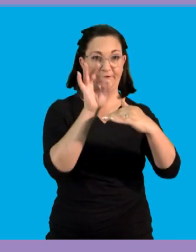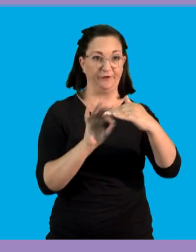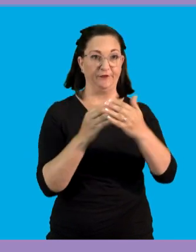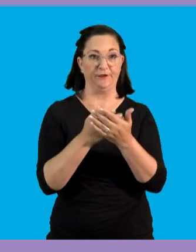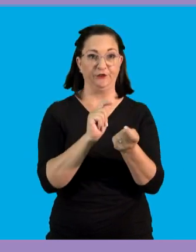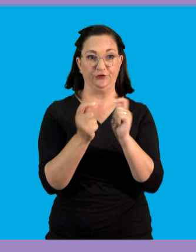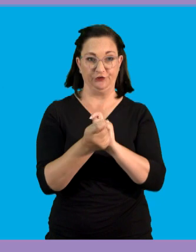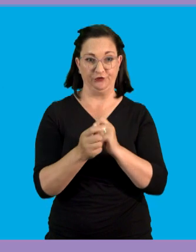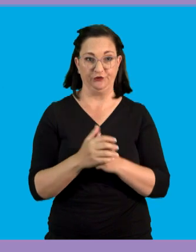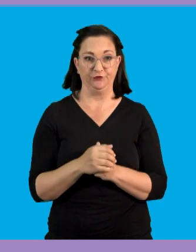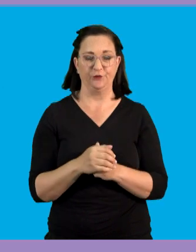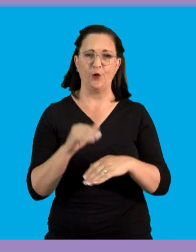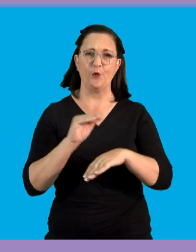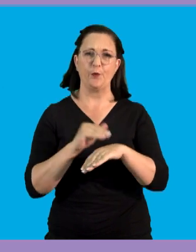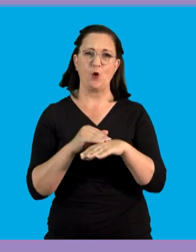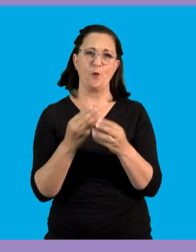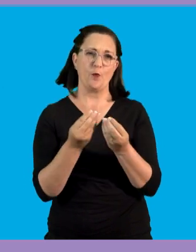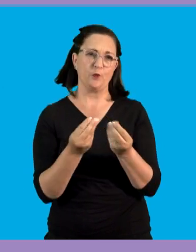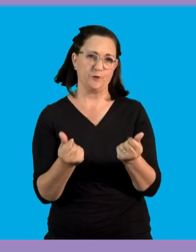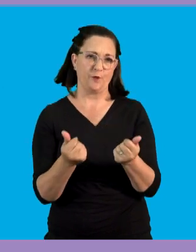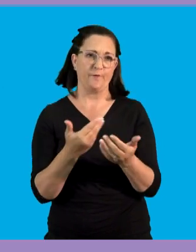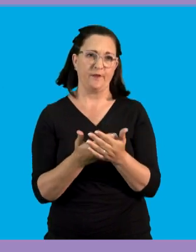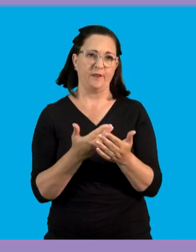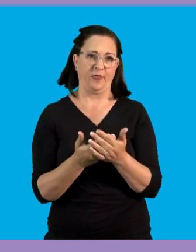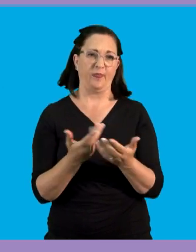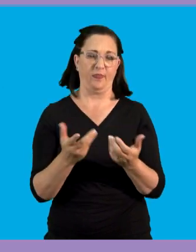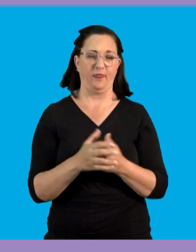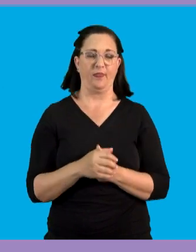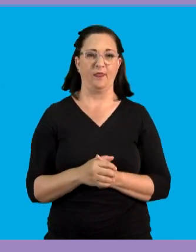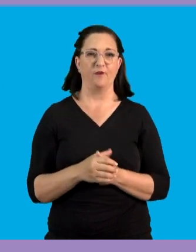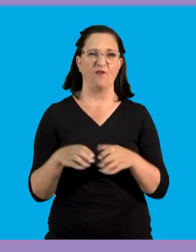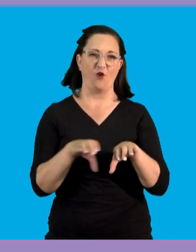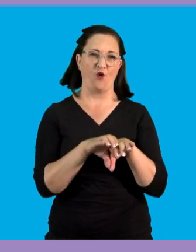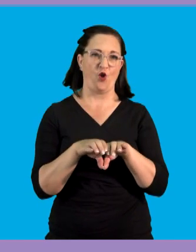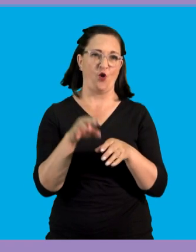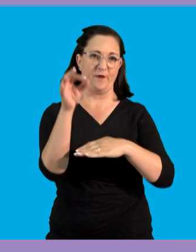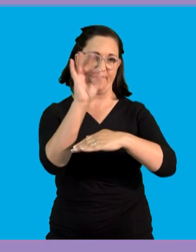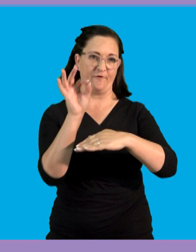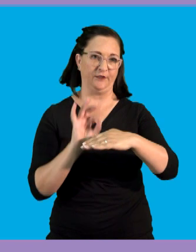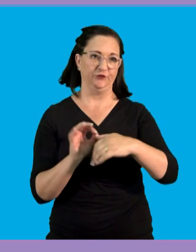fractions, and solve problems involving common fractions.